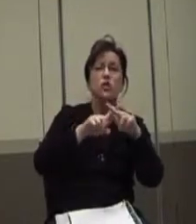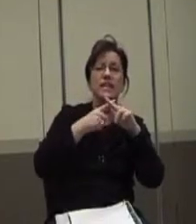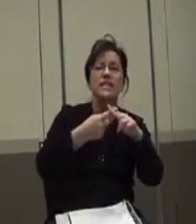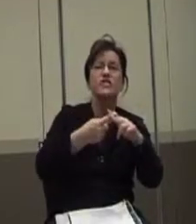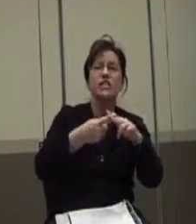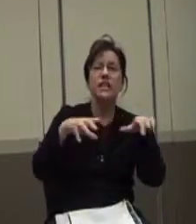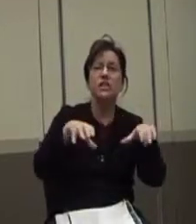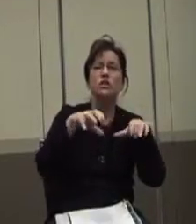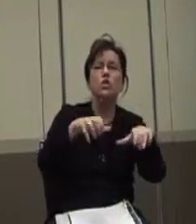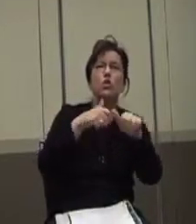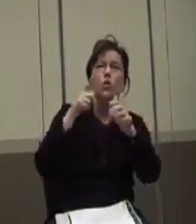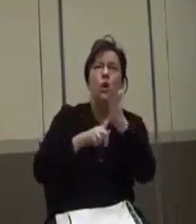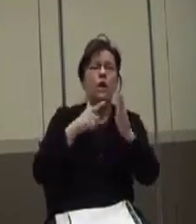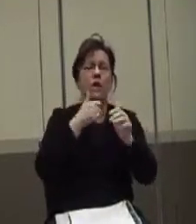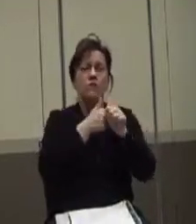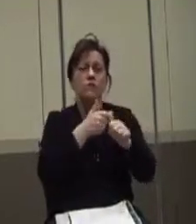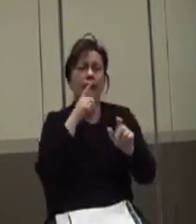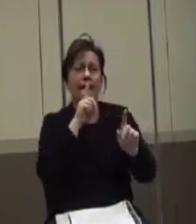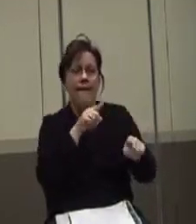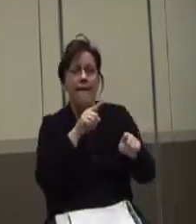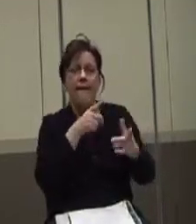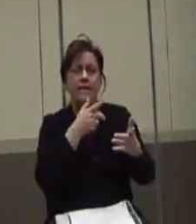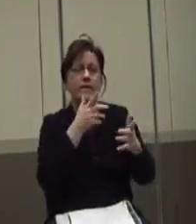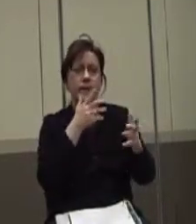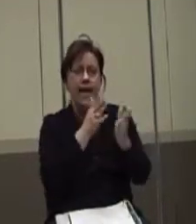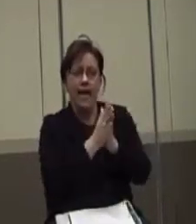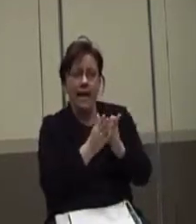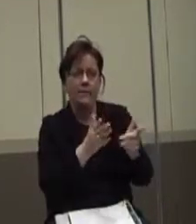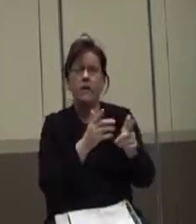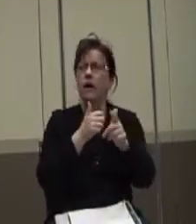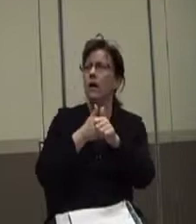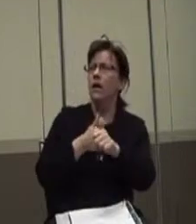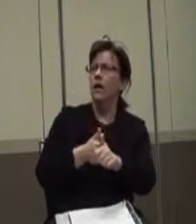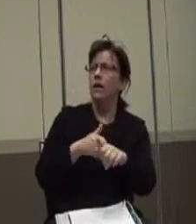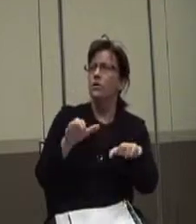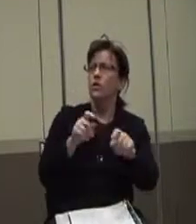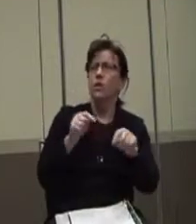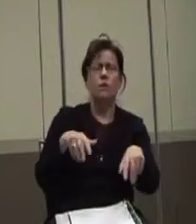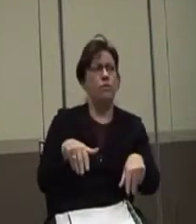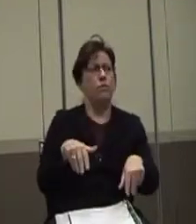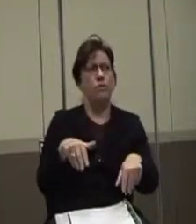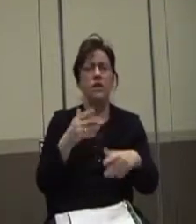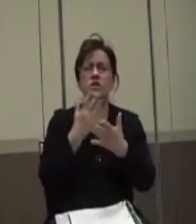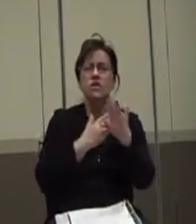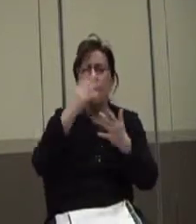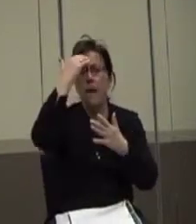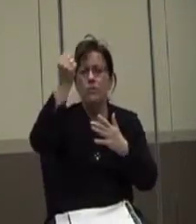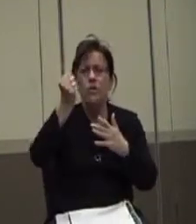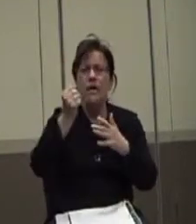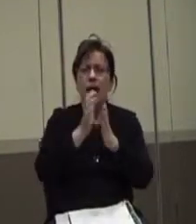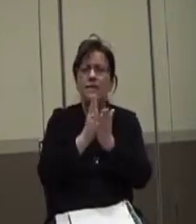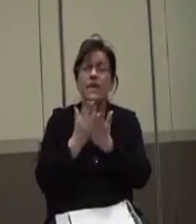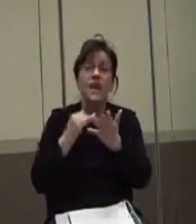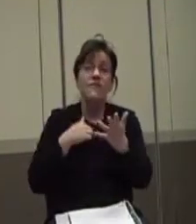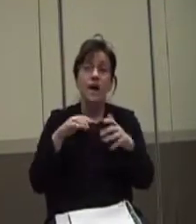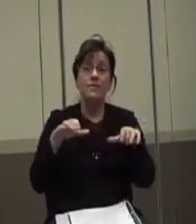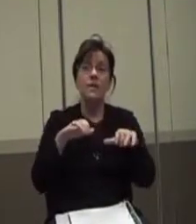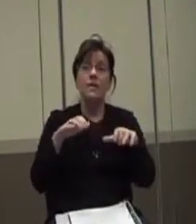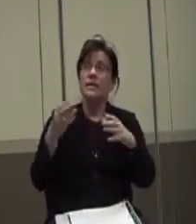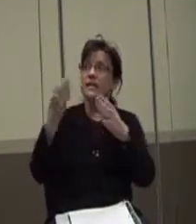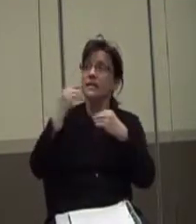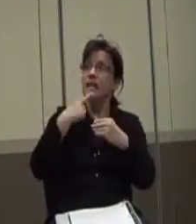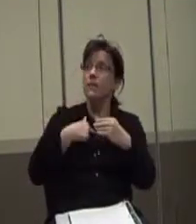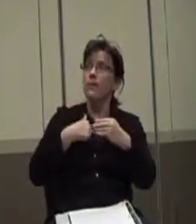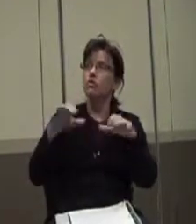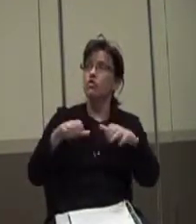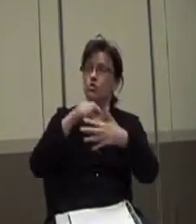Okay, yeah, so the ADHD is going to be an issue in terms of, again, part of the thing is that there's some memory aspect. If I'm giving tasks that have lots of steps to it,